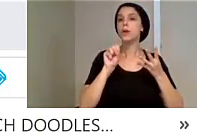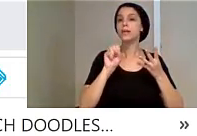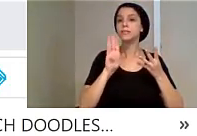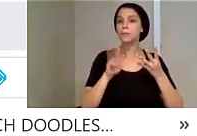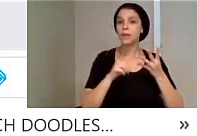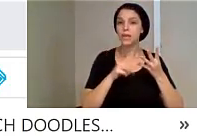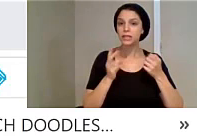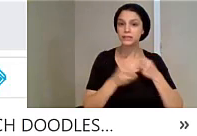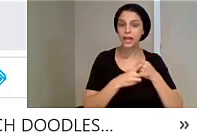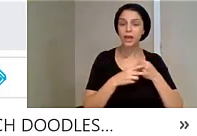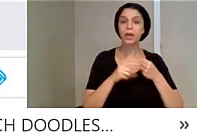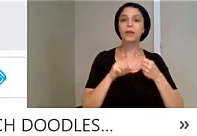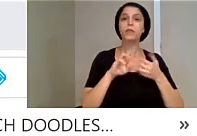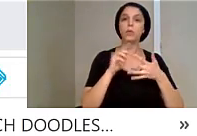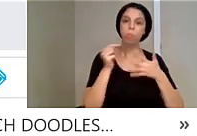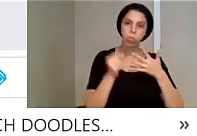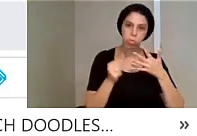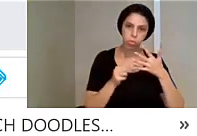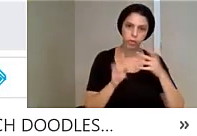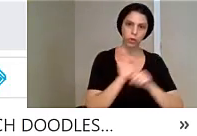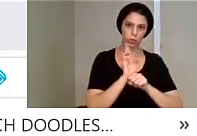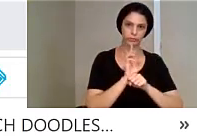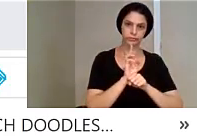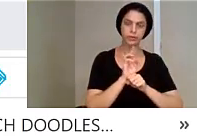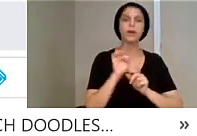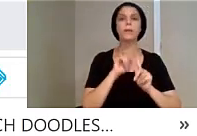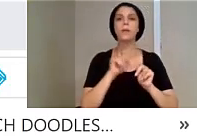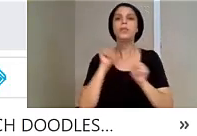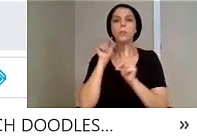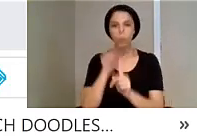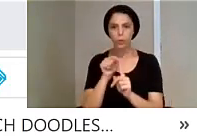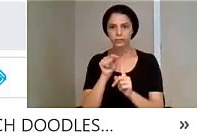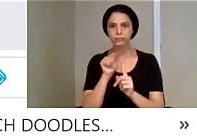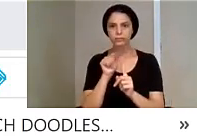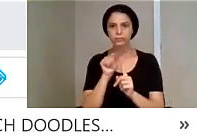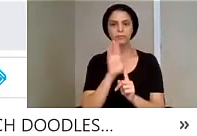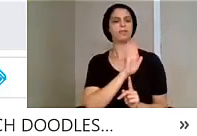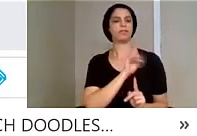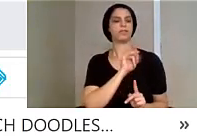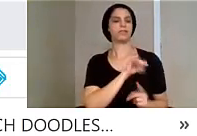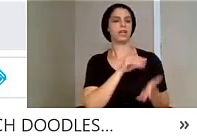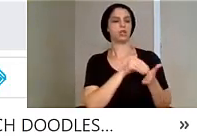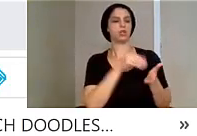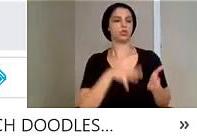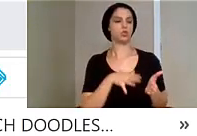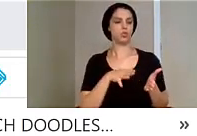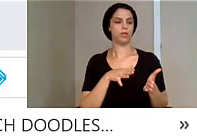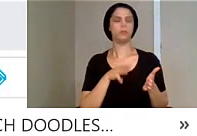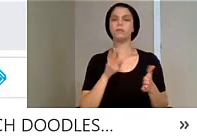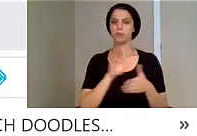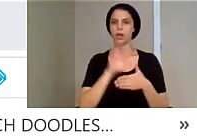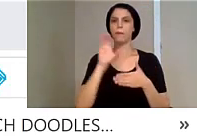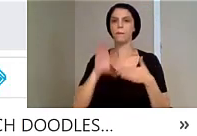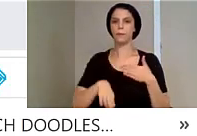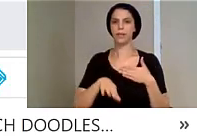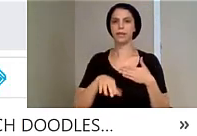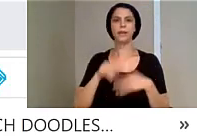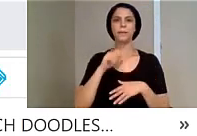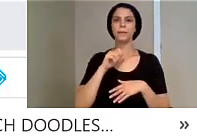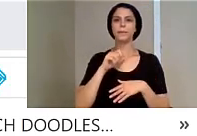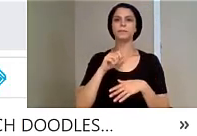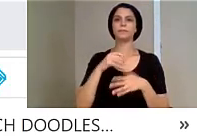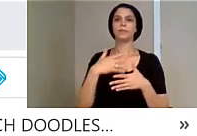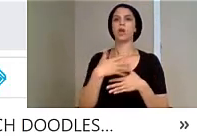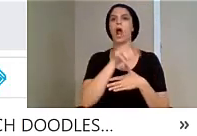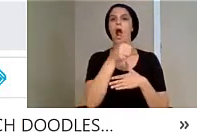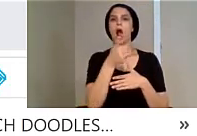on the hard drive of that device. The point is they completed this work outside of something that the teacher gave them, and they need to